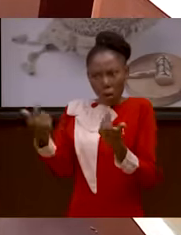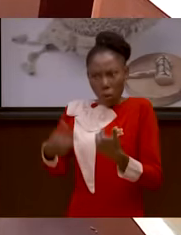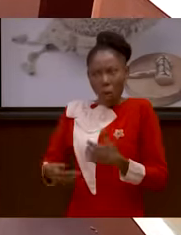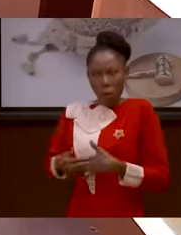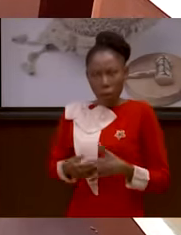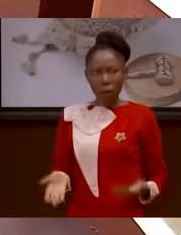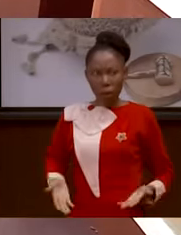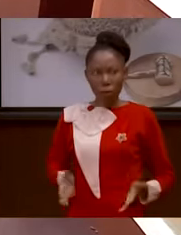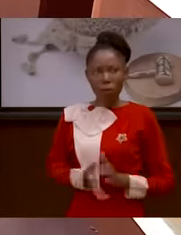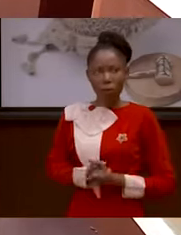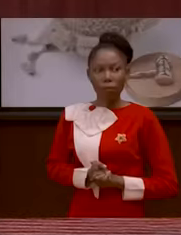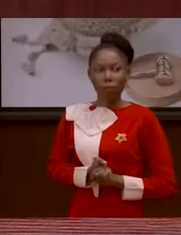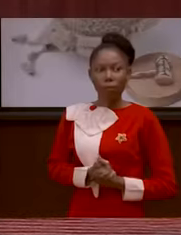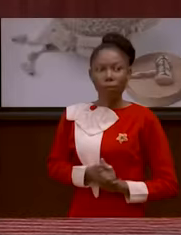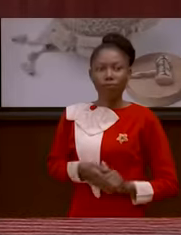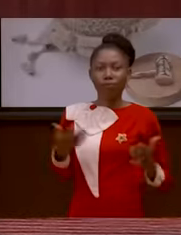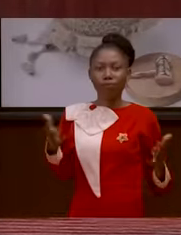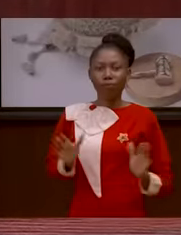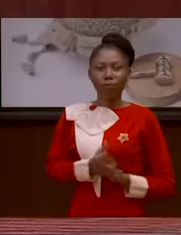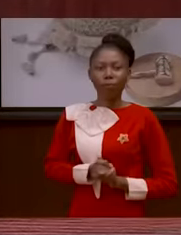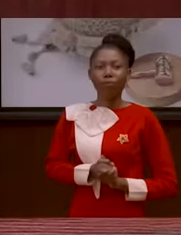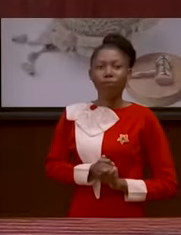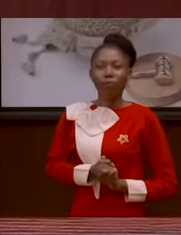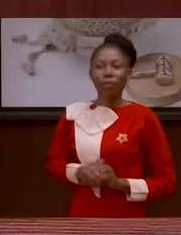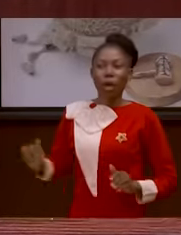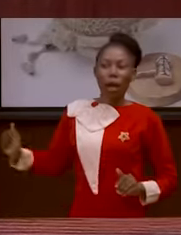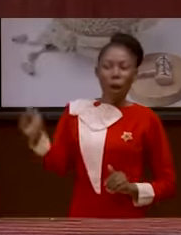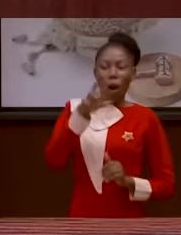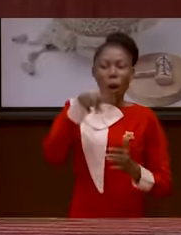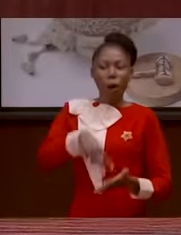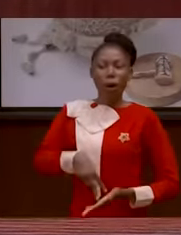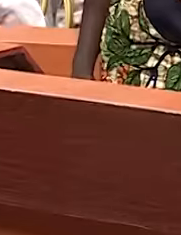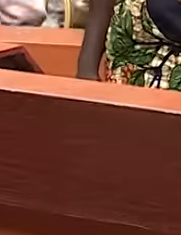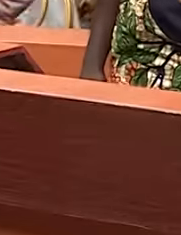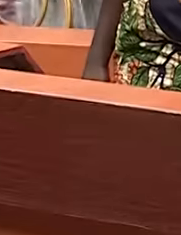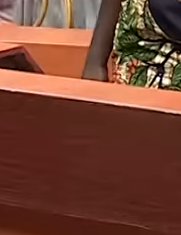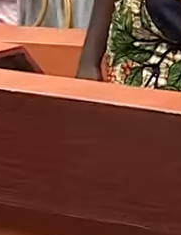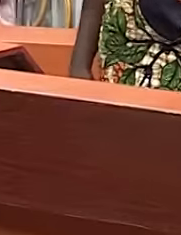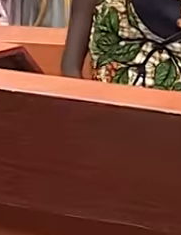back to make your complaint. That's my judgment. Okay. All right. Thank